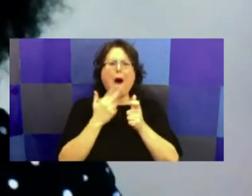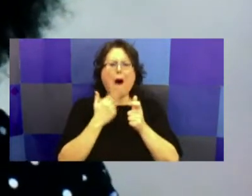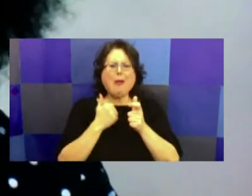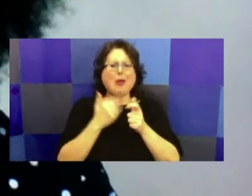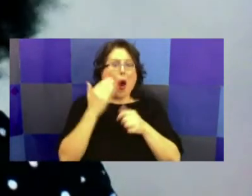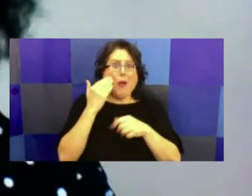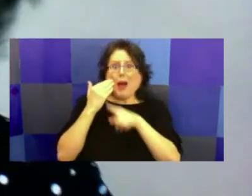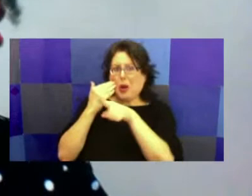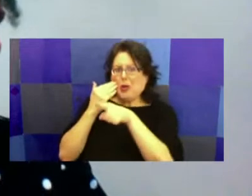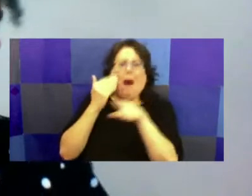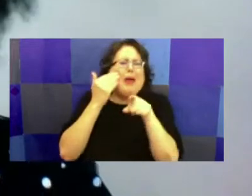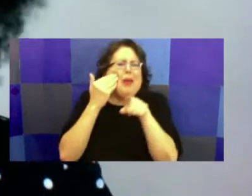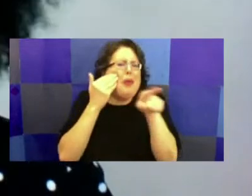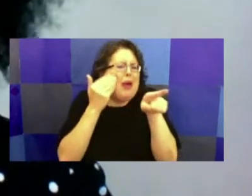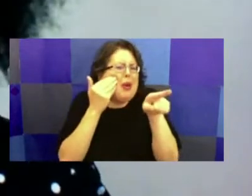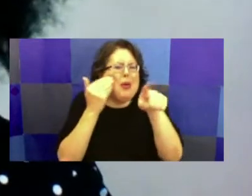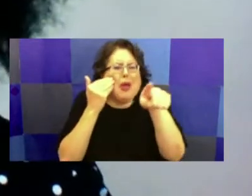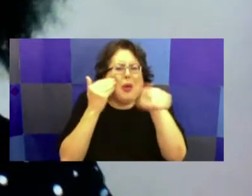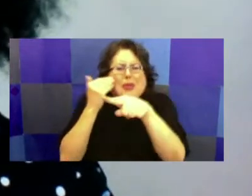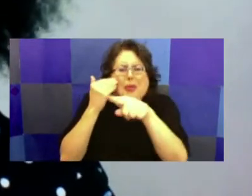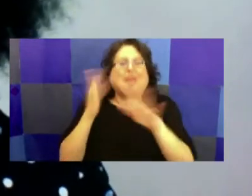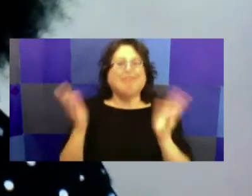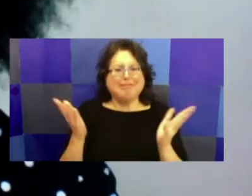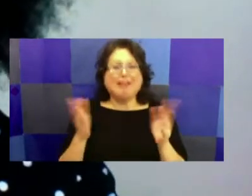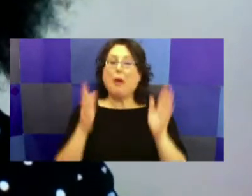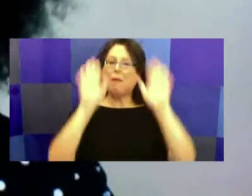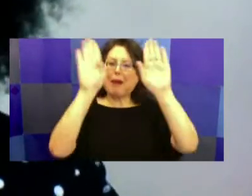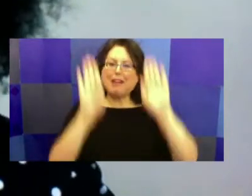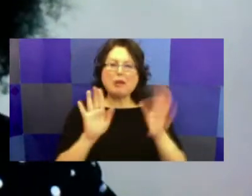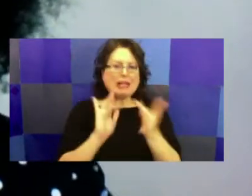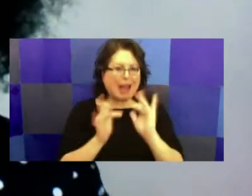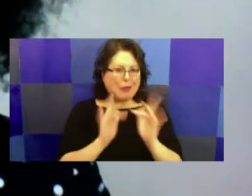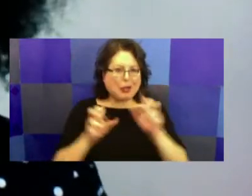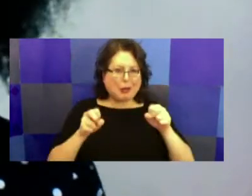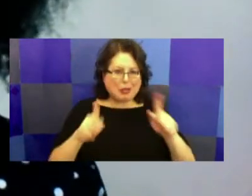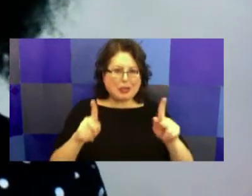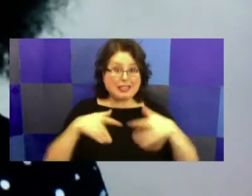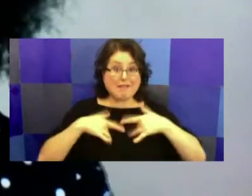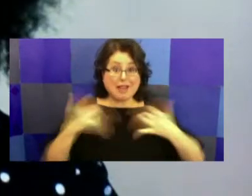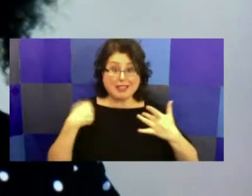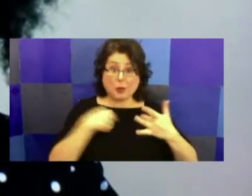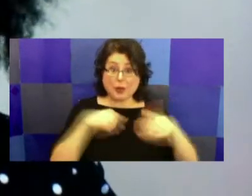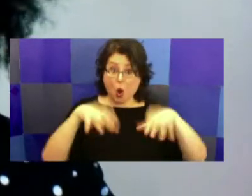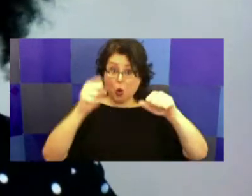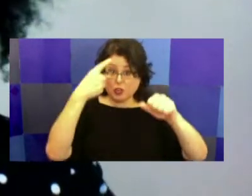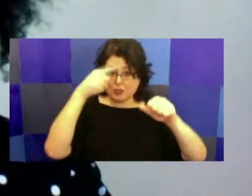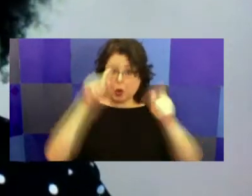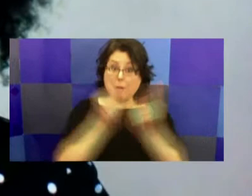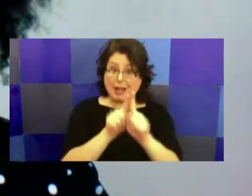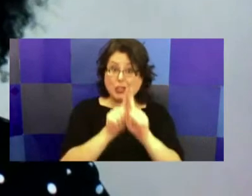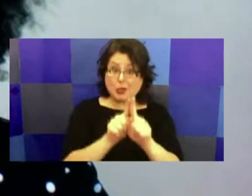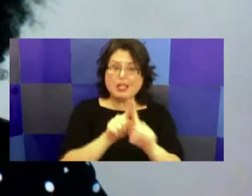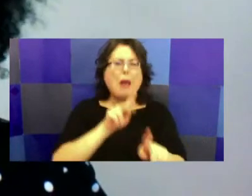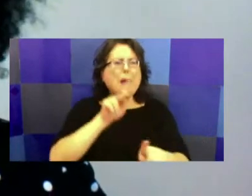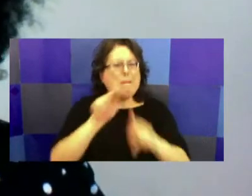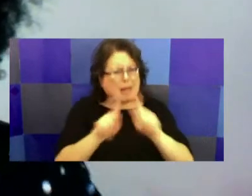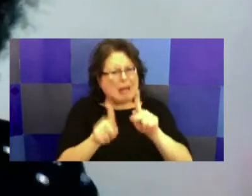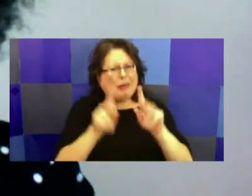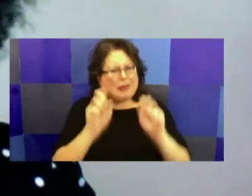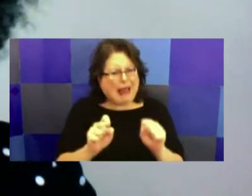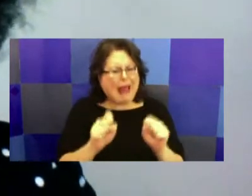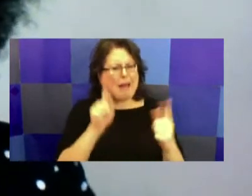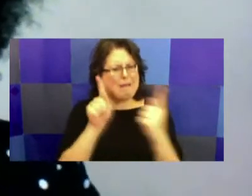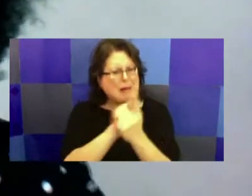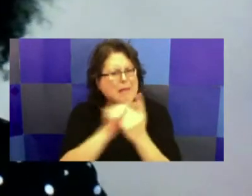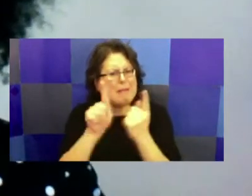really wonderful is in these networking opportunities and events that we host for our mentors, people really get a chance to get to meet